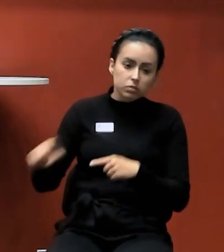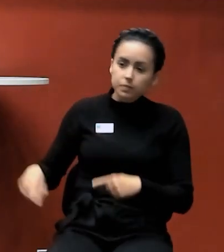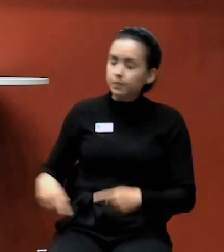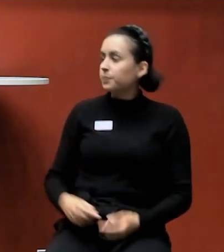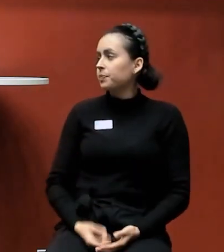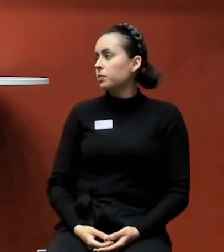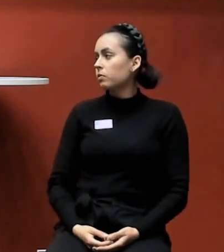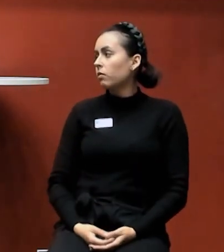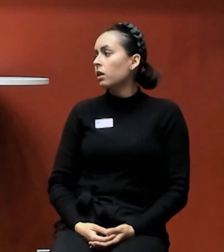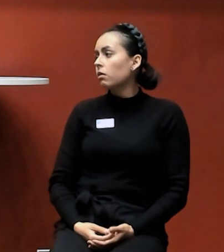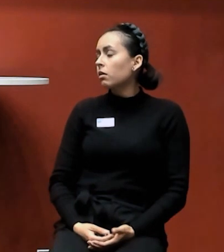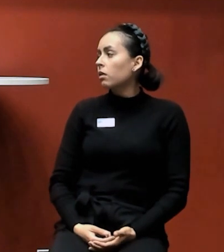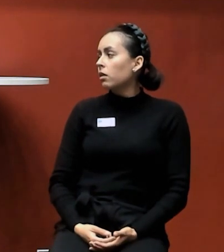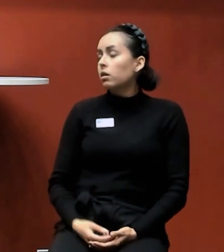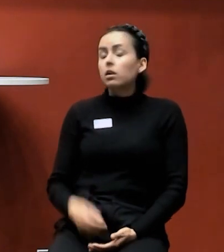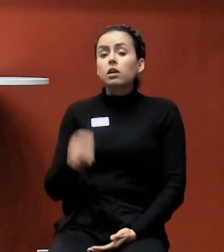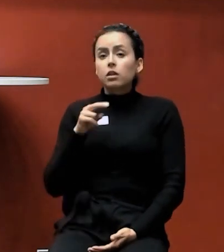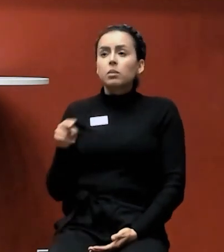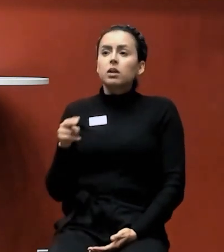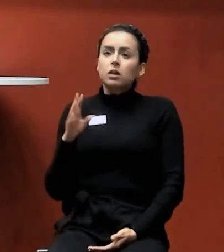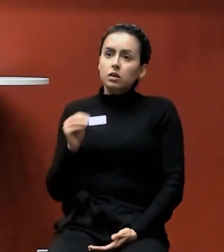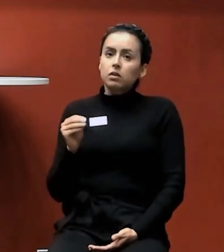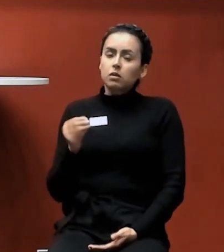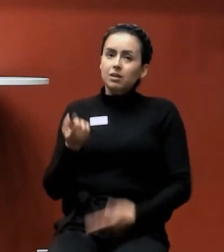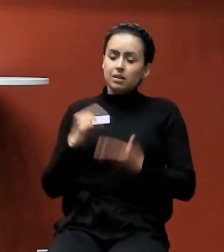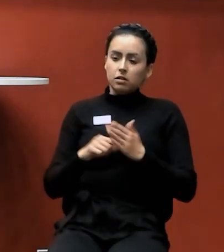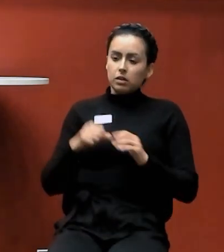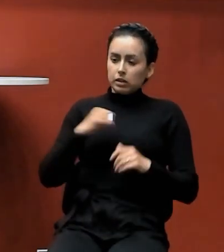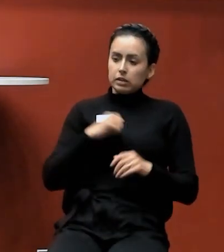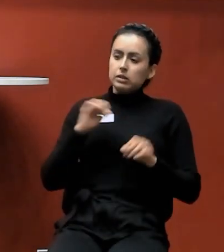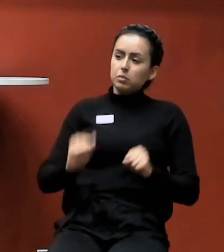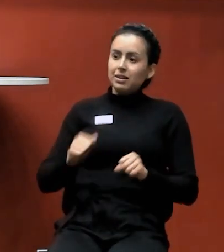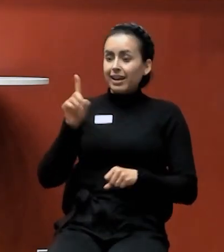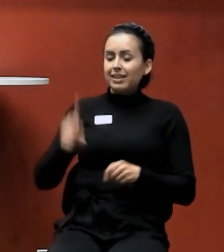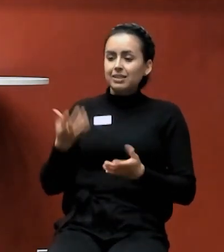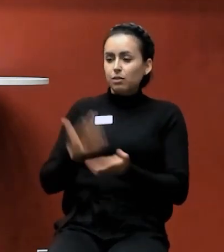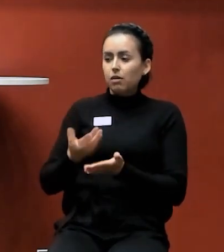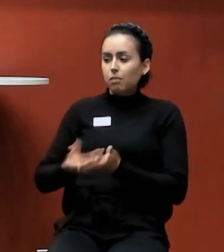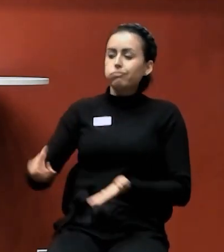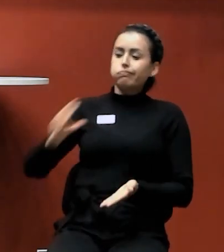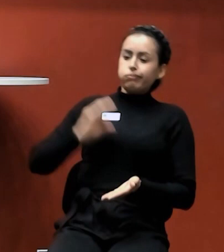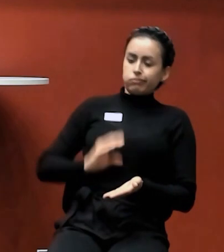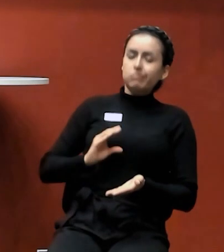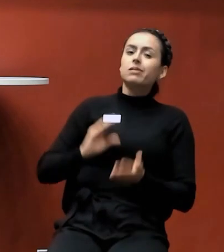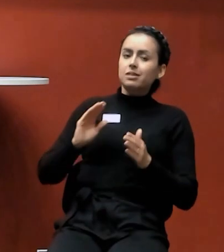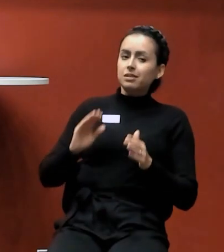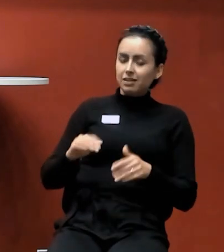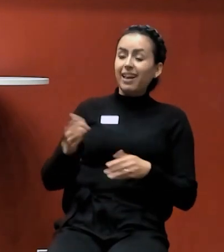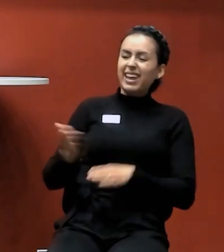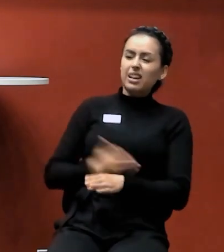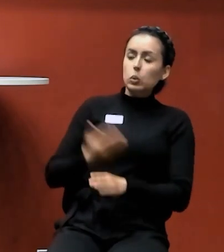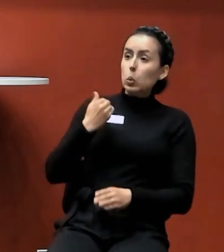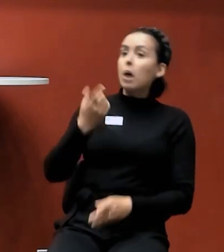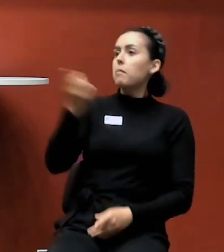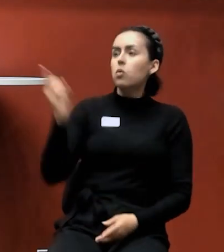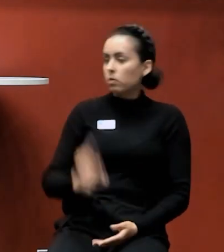with you, like you have to be, I think there's the saying, like you got to invest into yourself before anyone else does. Yeah. Oftentimes. Exactly.